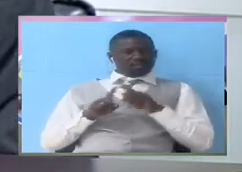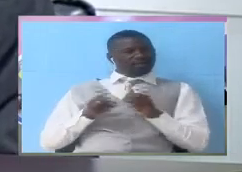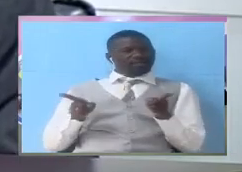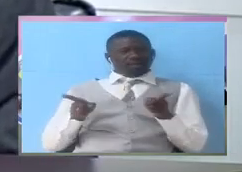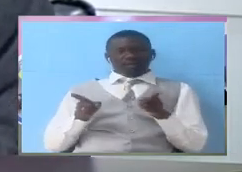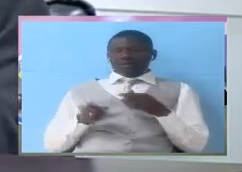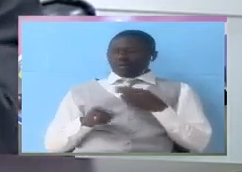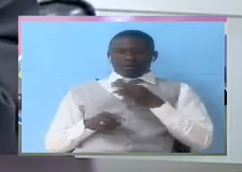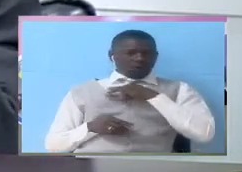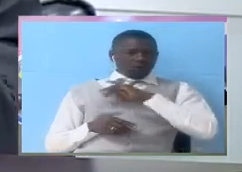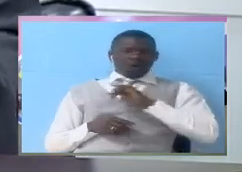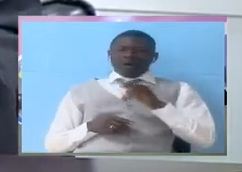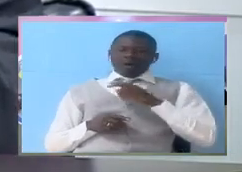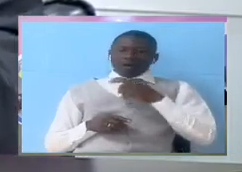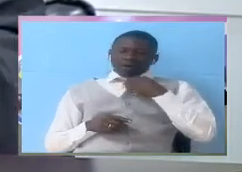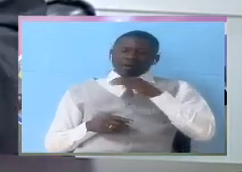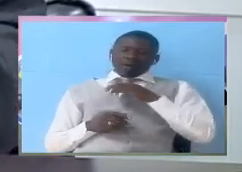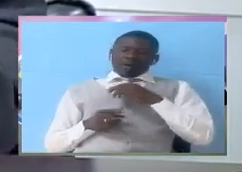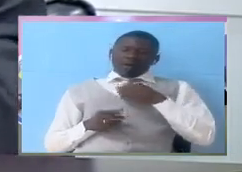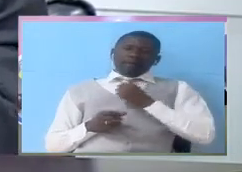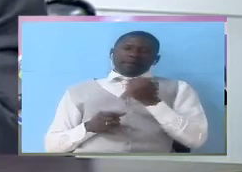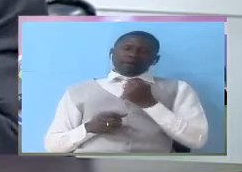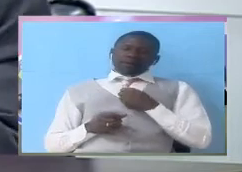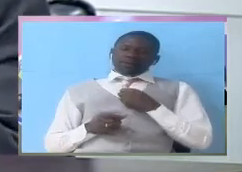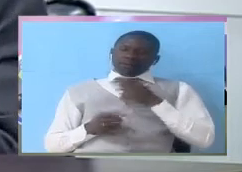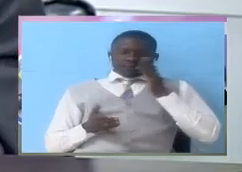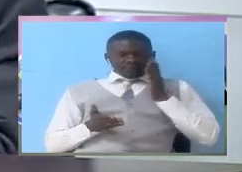Because the facts and the statements are